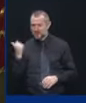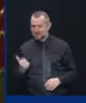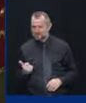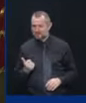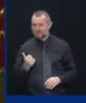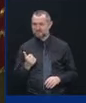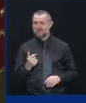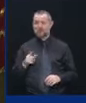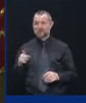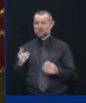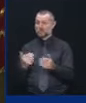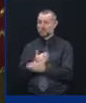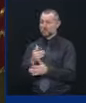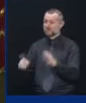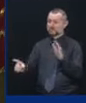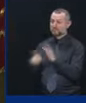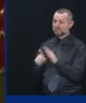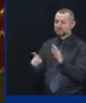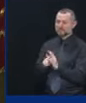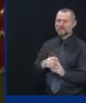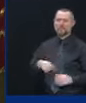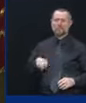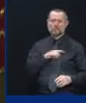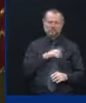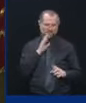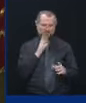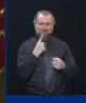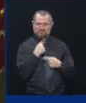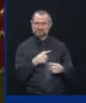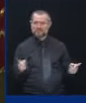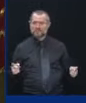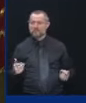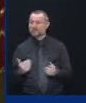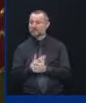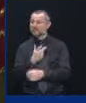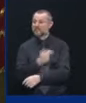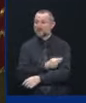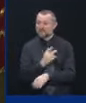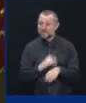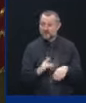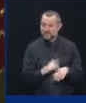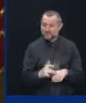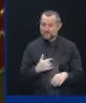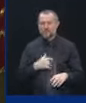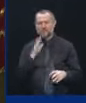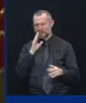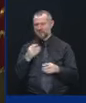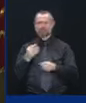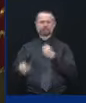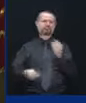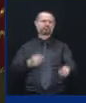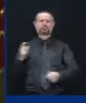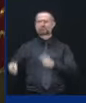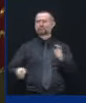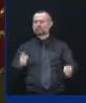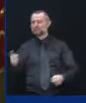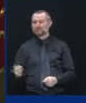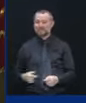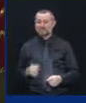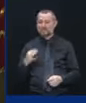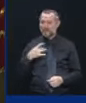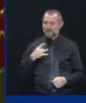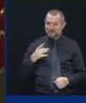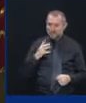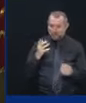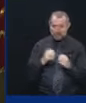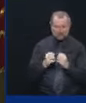changes coming from the administration. As we can get more vaccines out there, we are going to be adding to the eligibility category. And everyone here